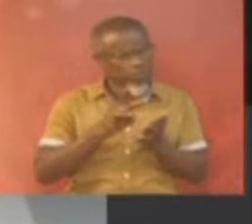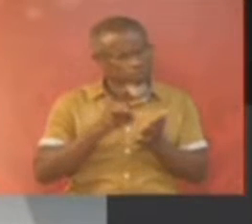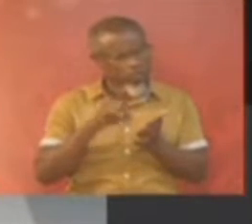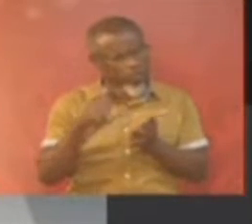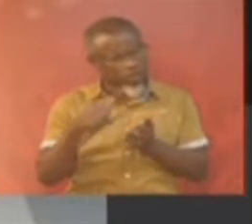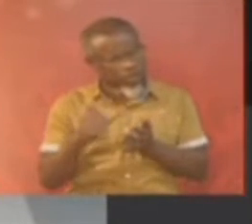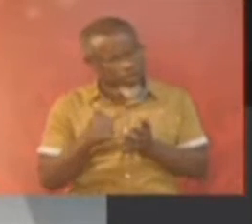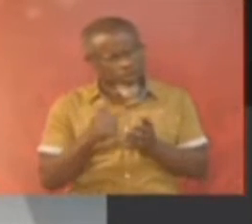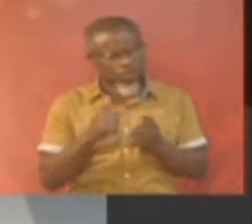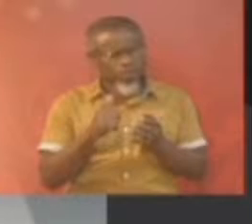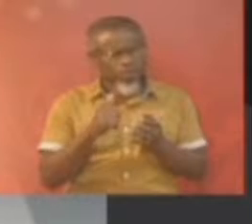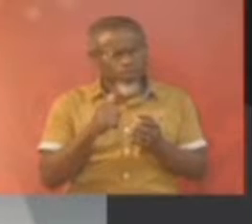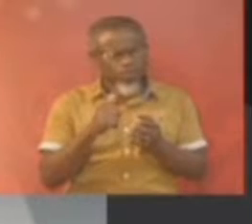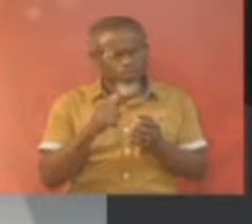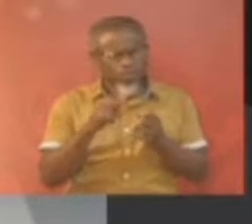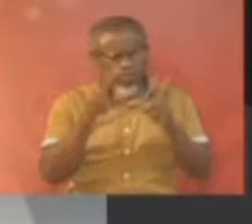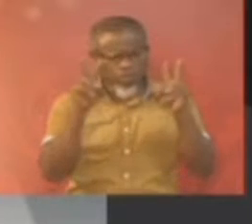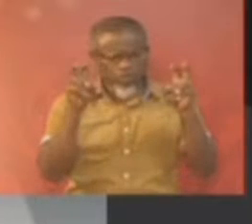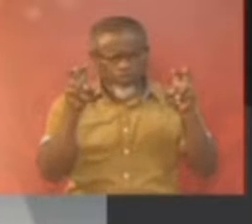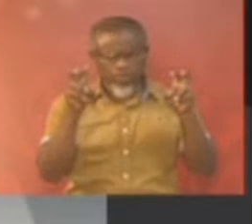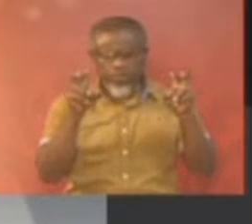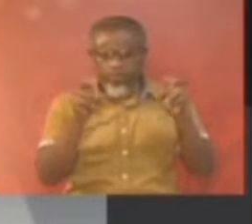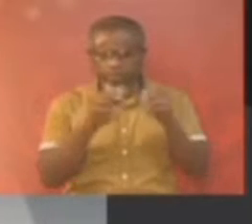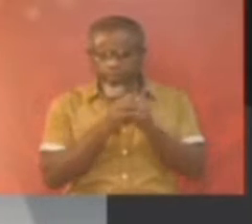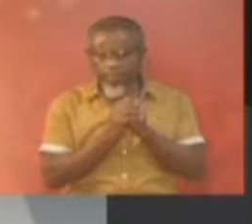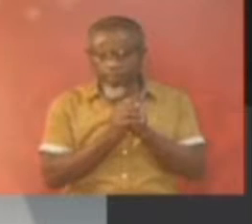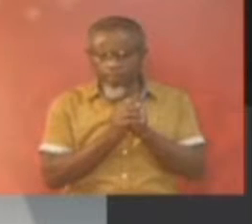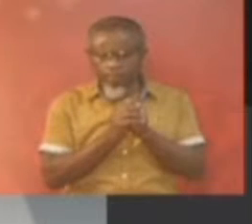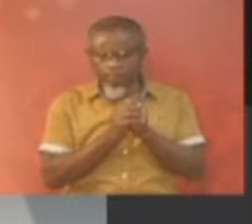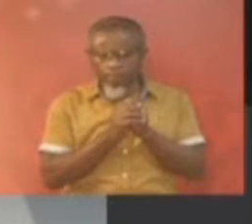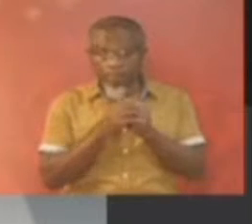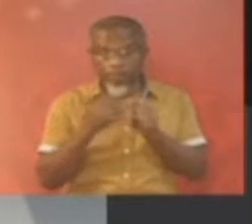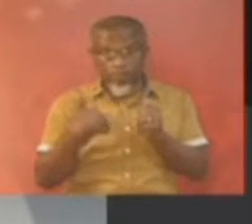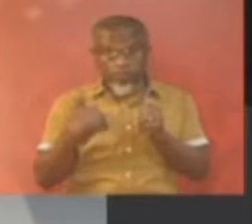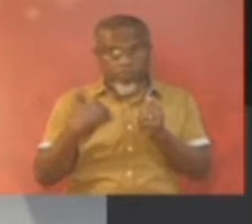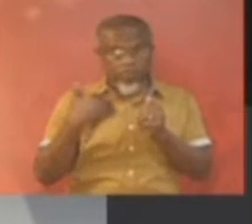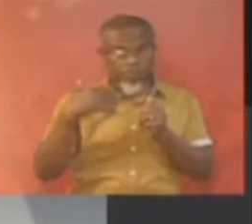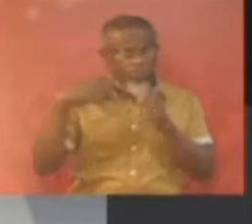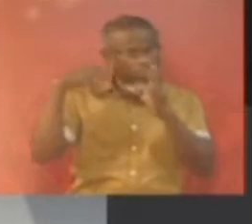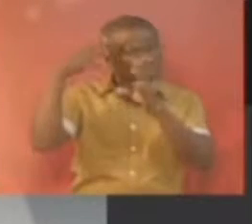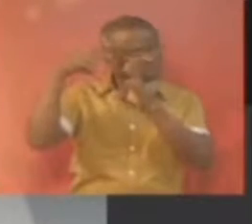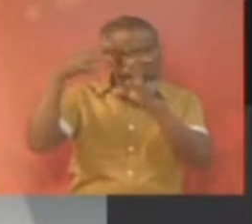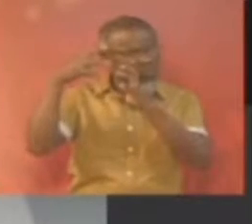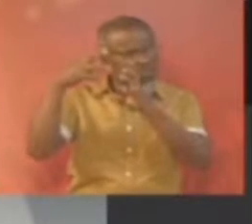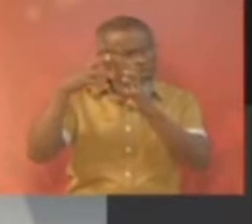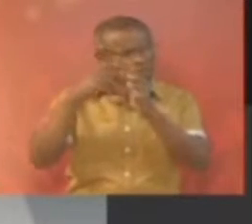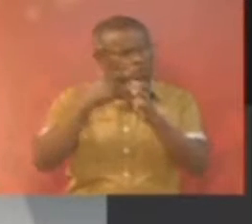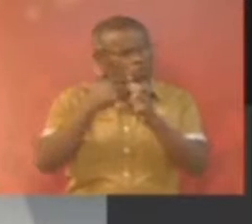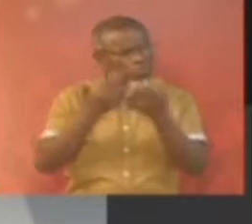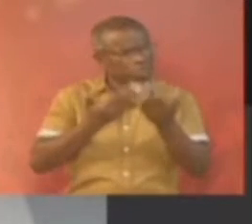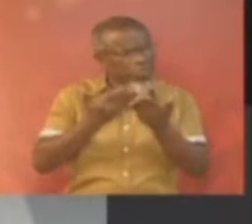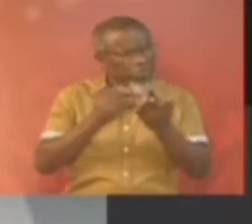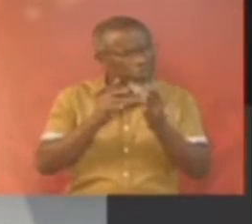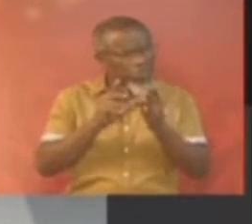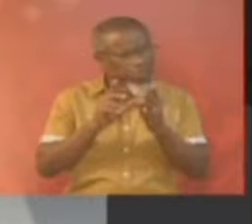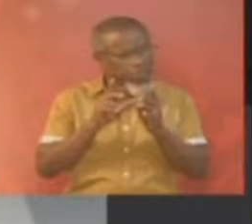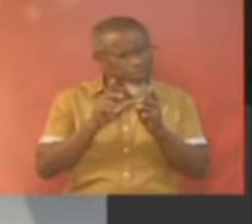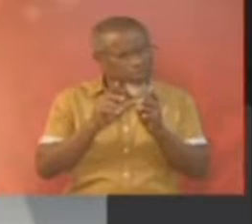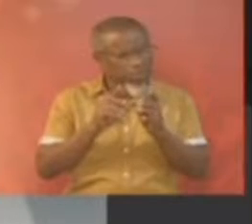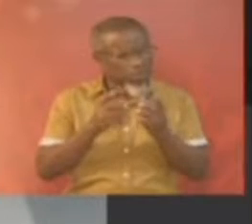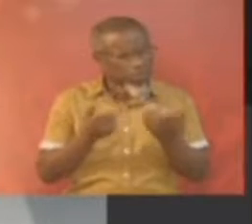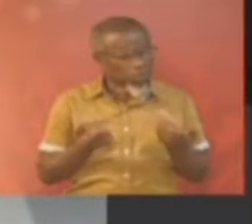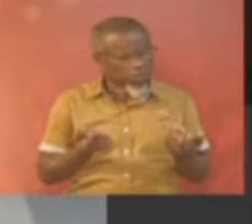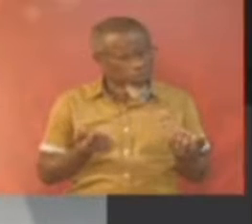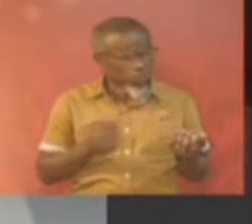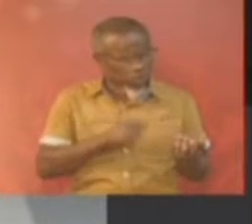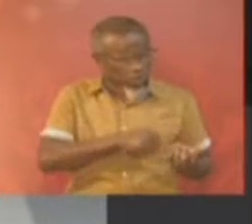month ago, there was an issue regarding, there was a bit of mix-up as to who was supposed to perform an autopsy on a body. I just wanted to know